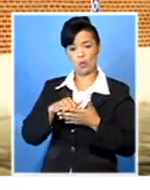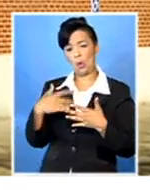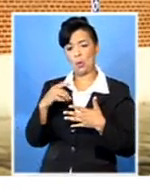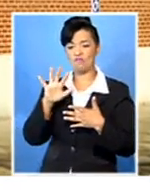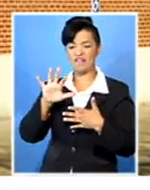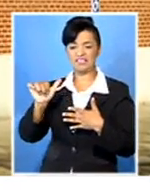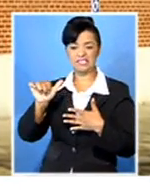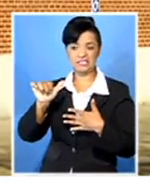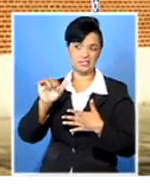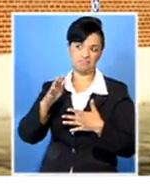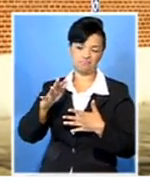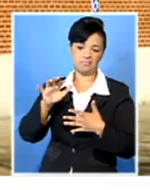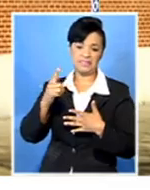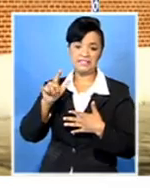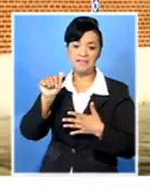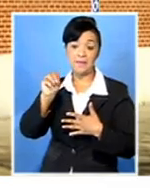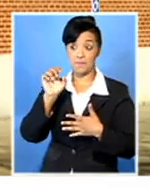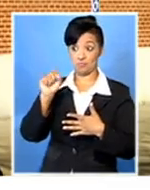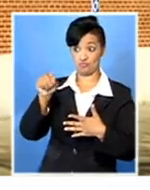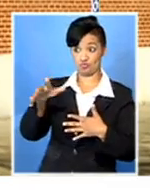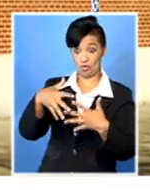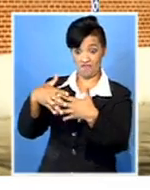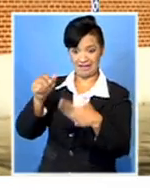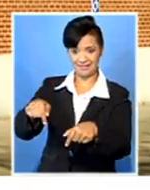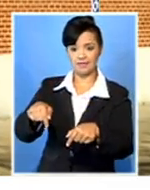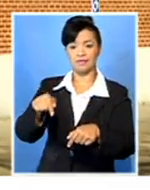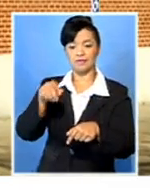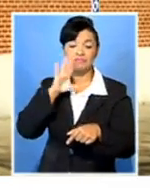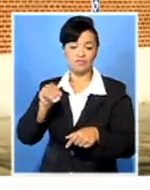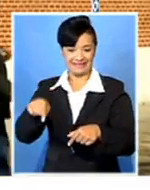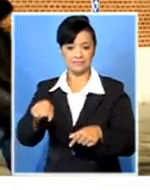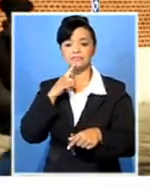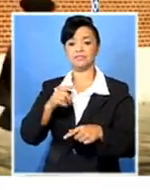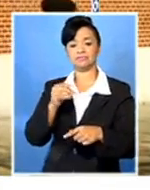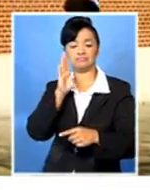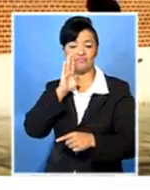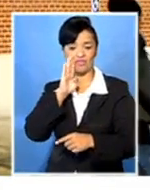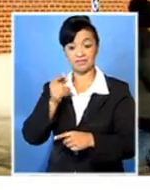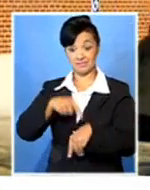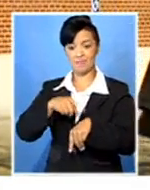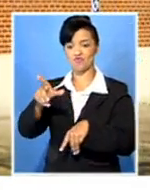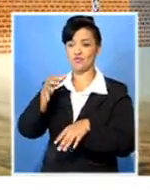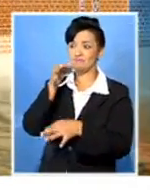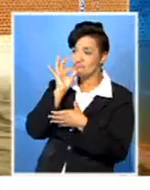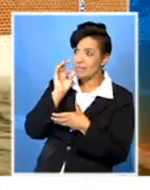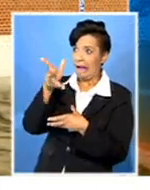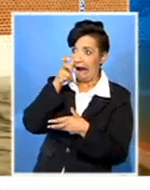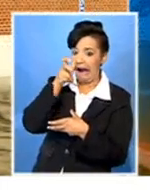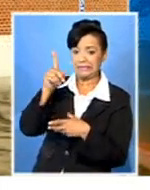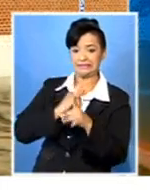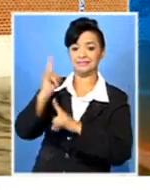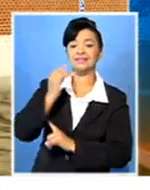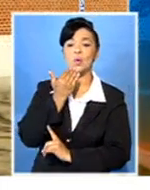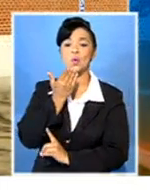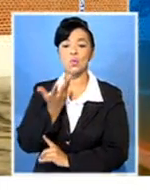7 a.m. Just in time for your breakfast coffee and eggs and bacon, I imagine. Peter? All right, thank you